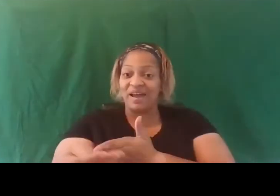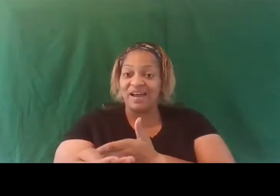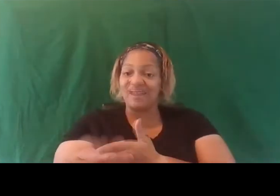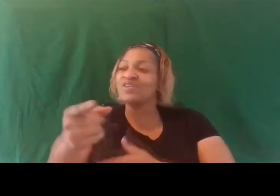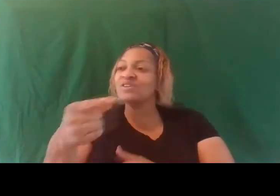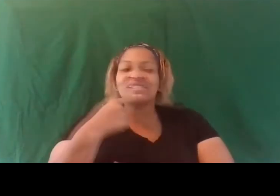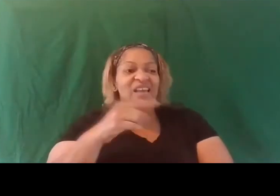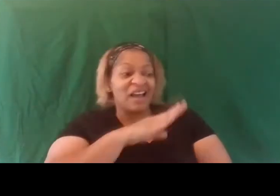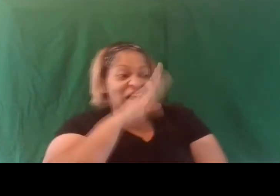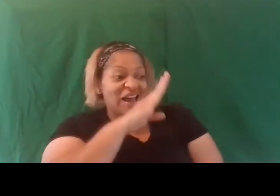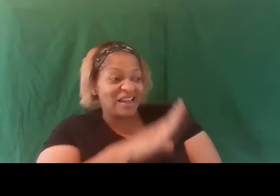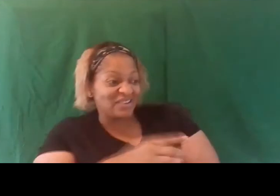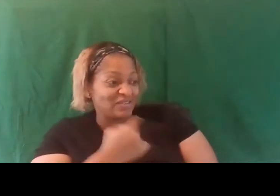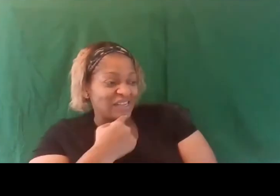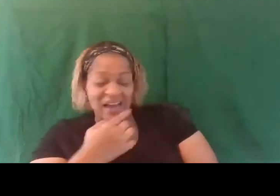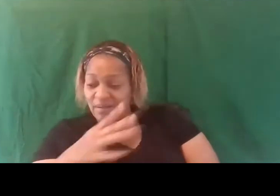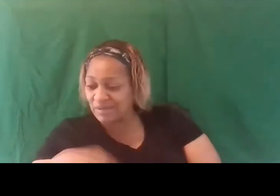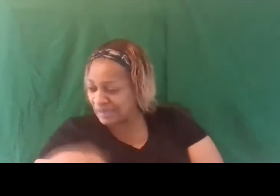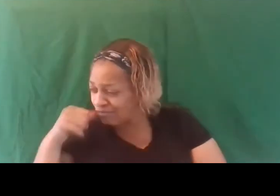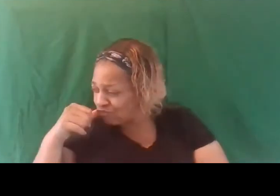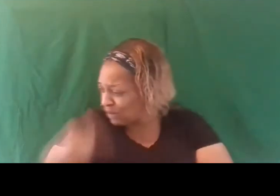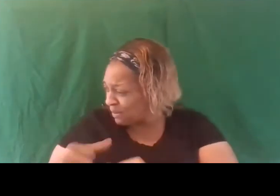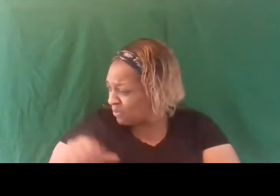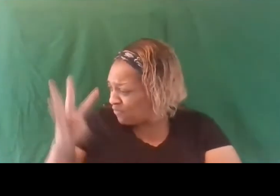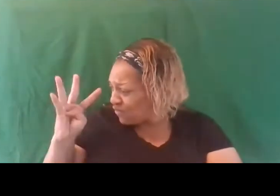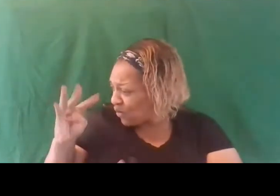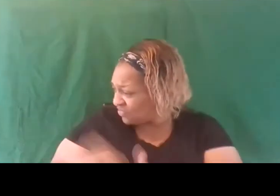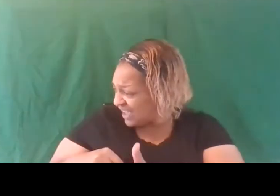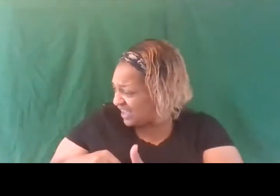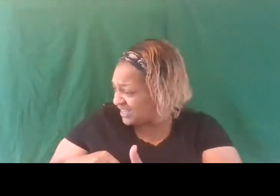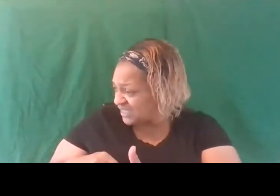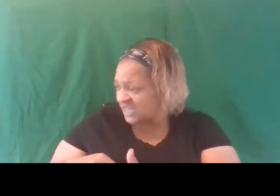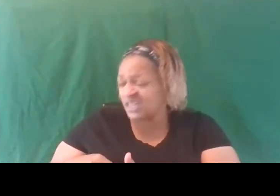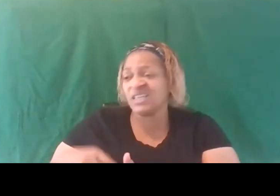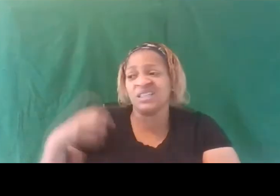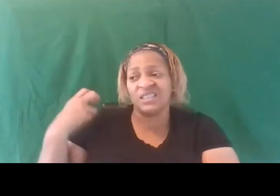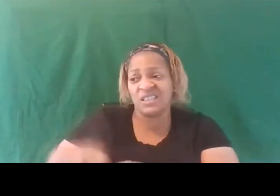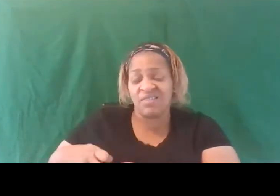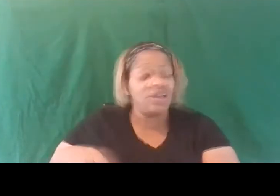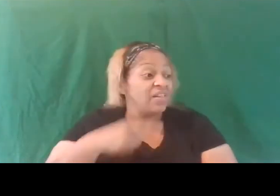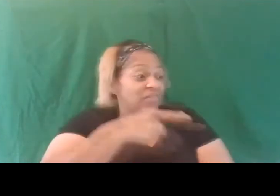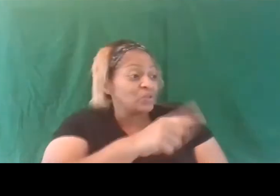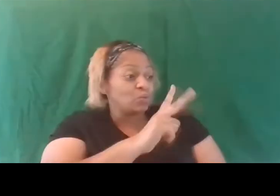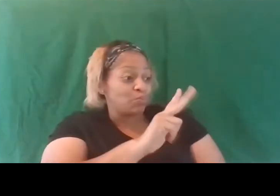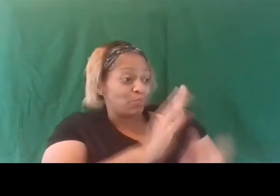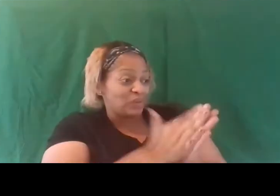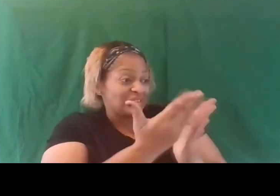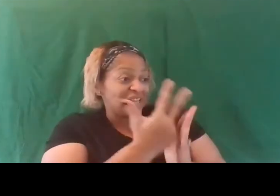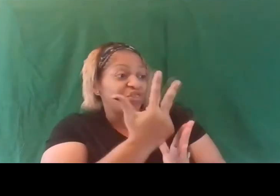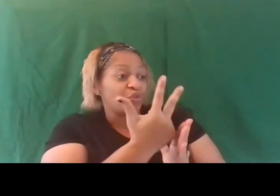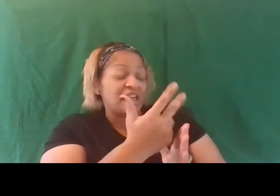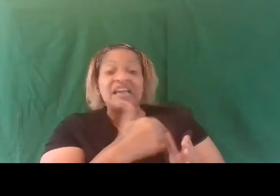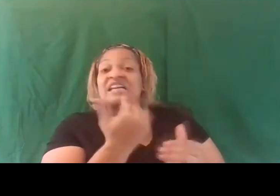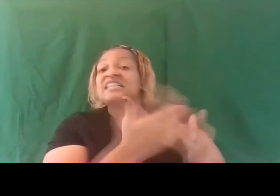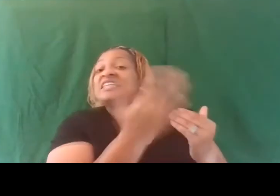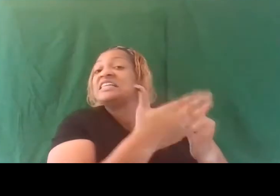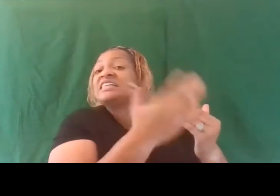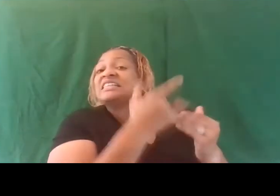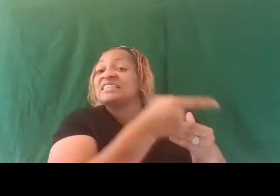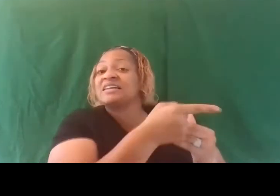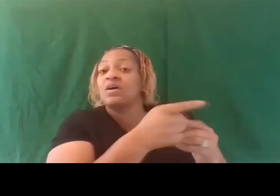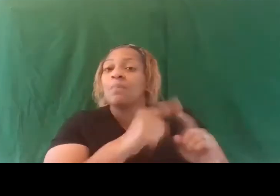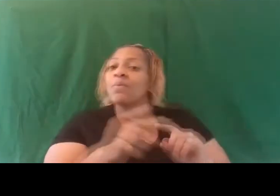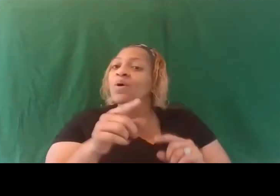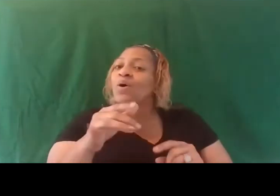He said 4,000 something. This one says three. Three is easier than 4,000. But what if the three is a